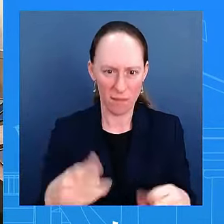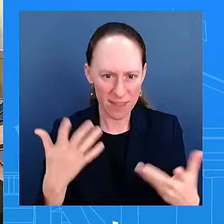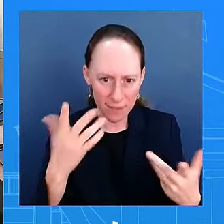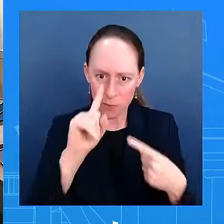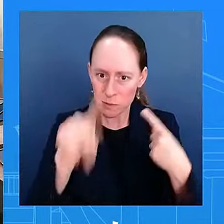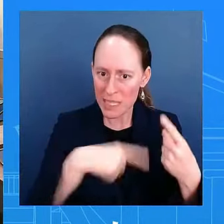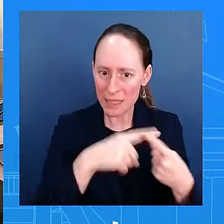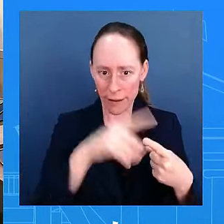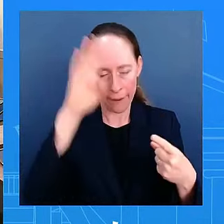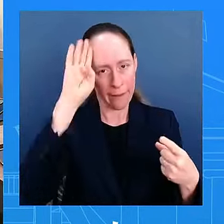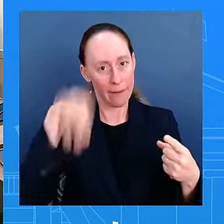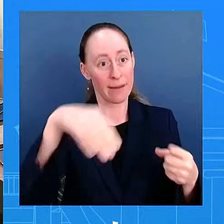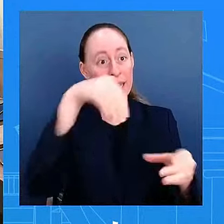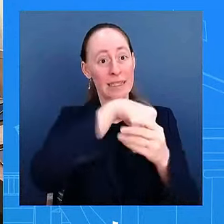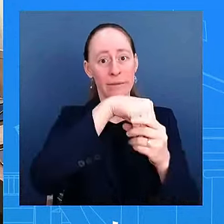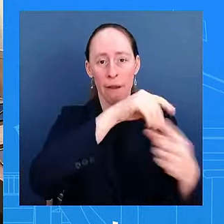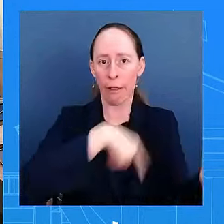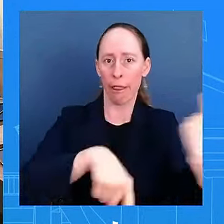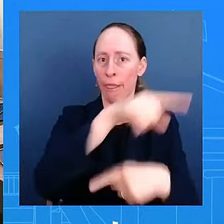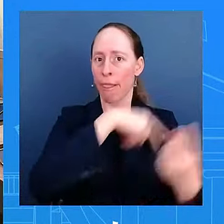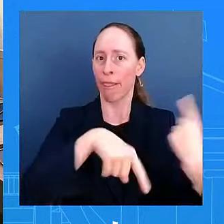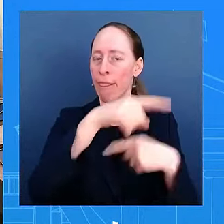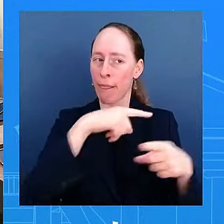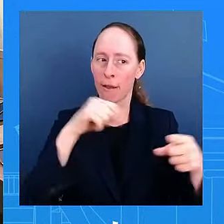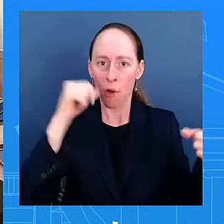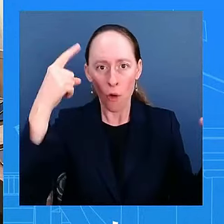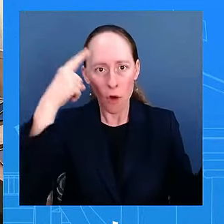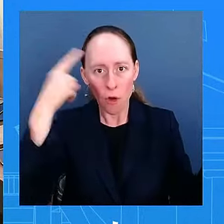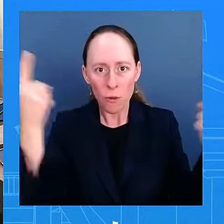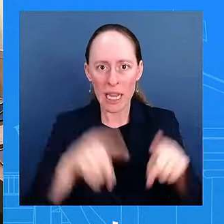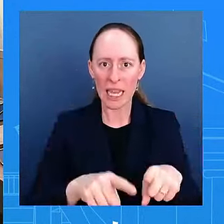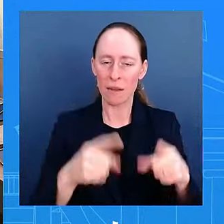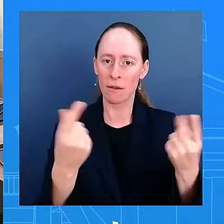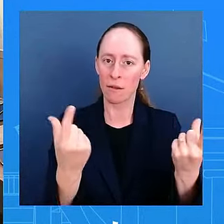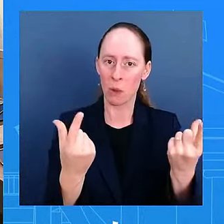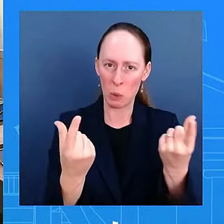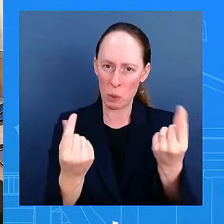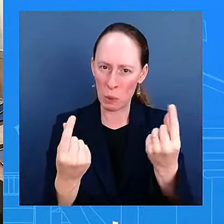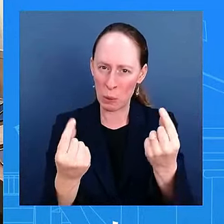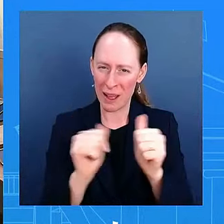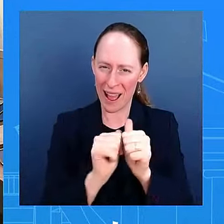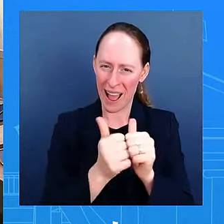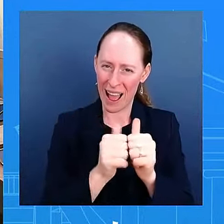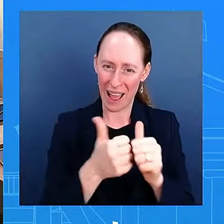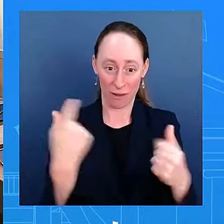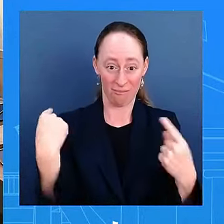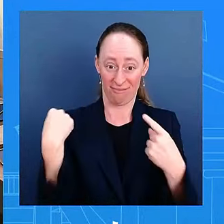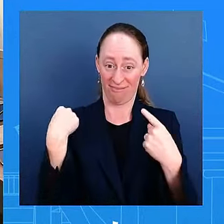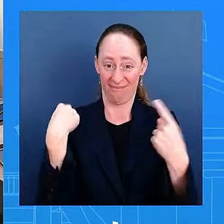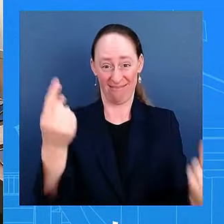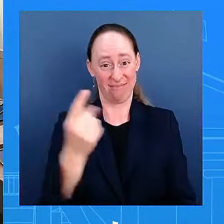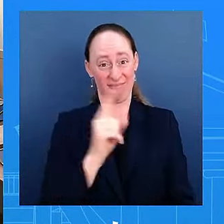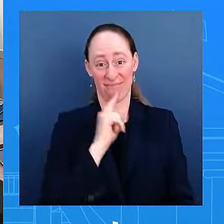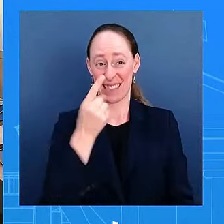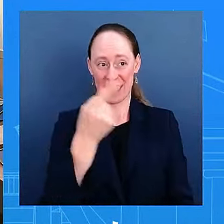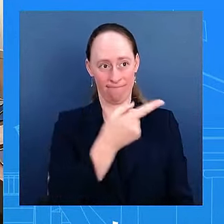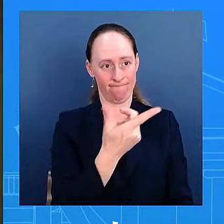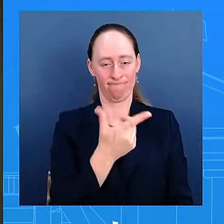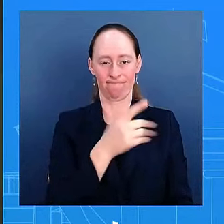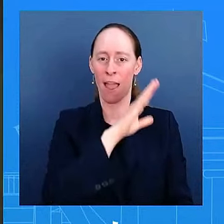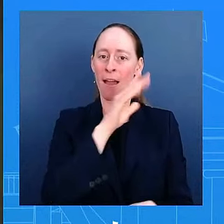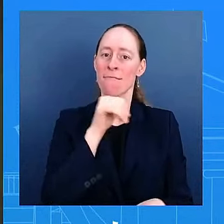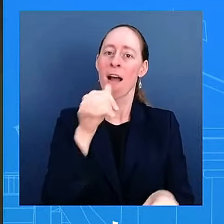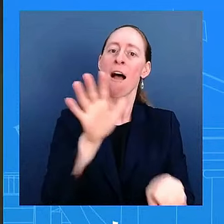FEMA and disaster relief? In other words, is it like an underfunded service and program of the federal government as is?